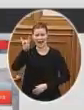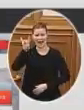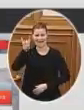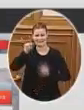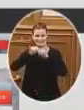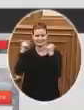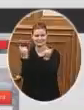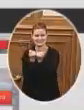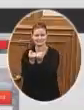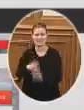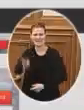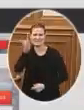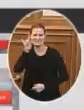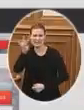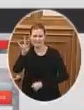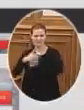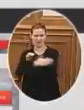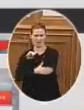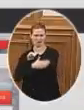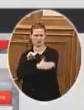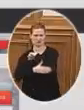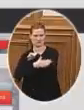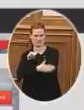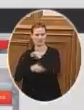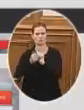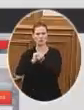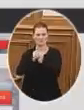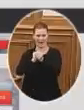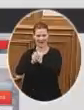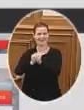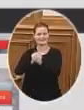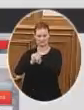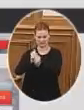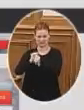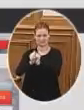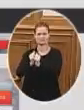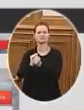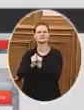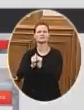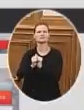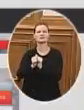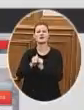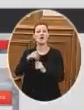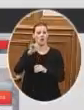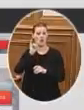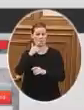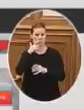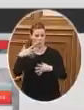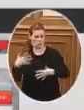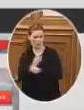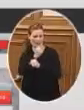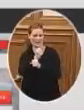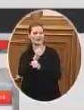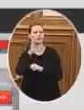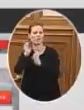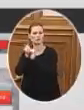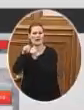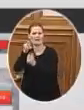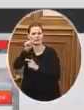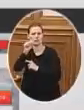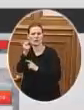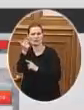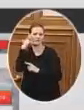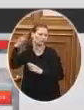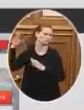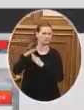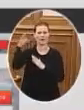7 countries that are competing in the World Series races to position for the Challenger Series in 2013. Now this is important for us to realize.